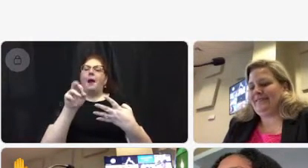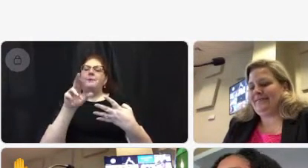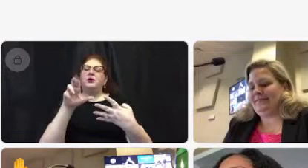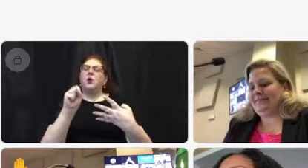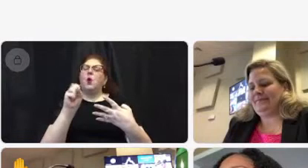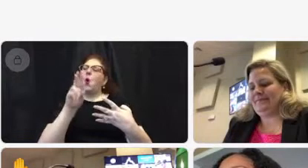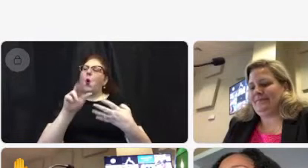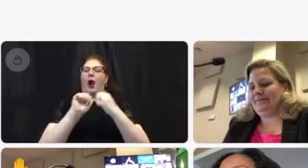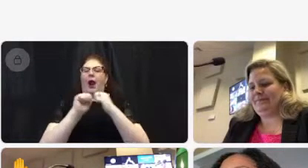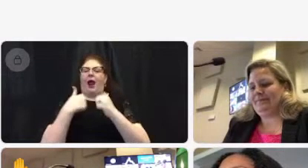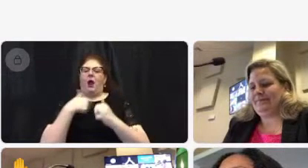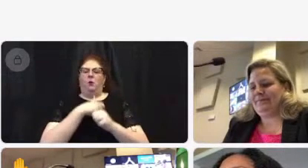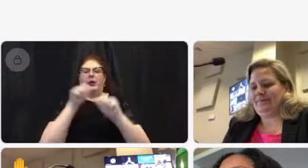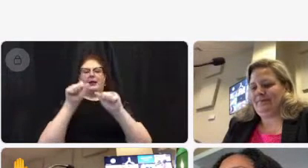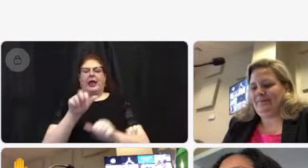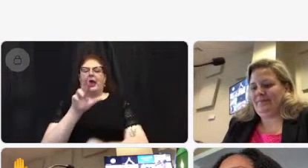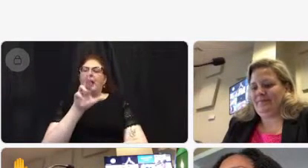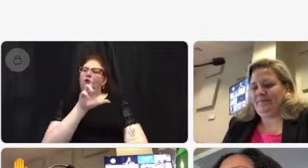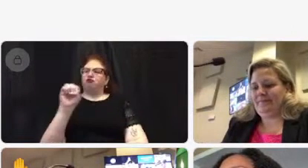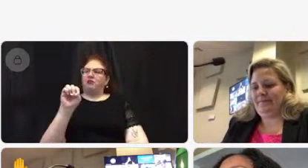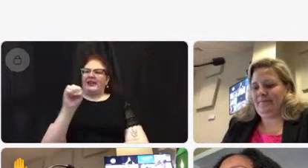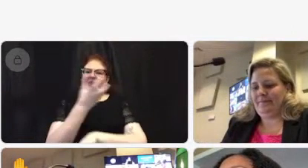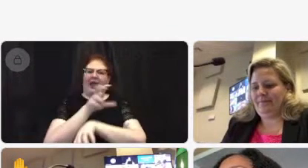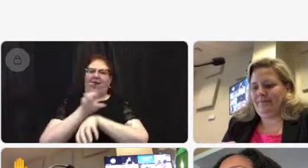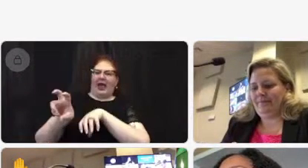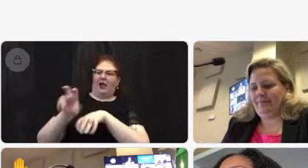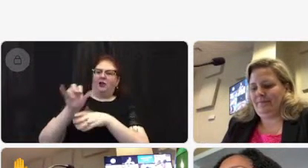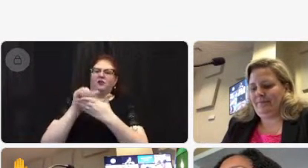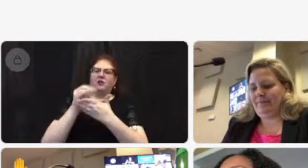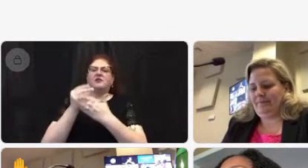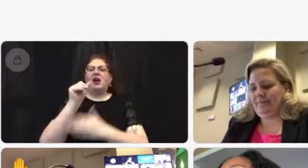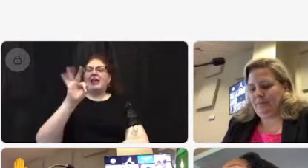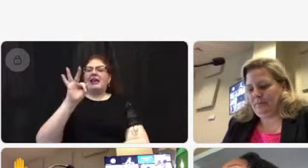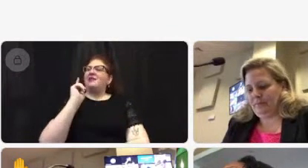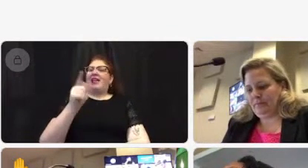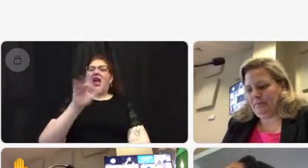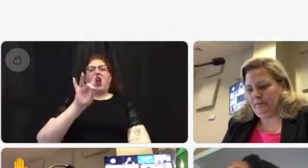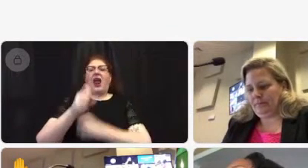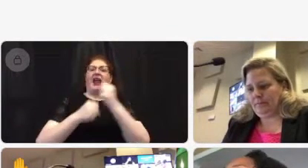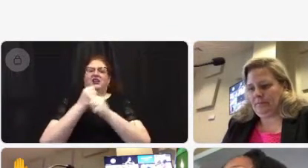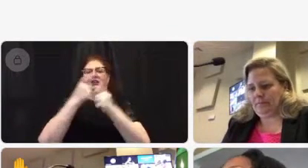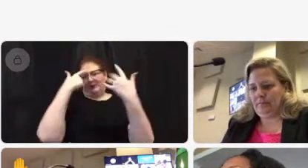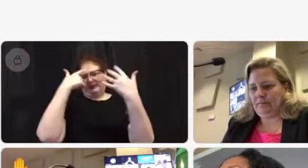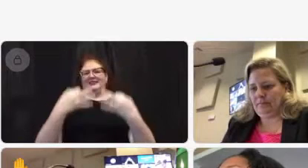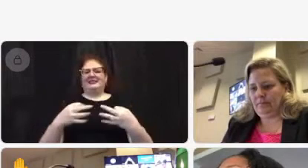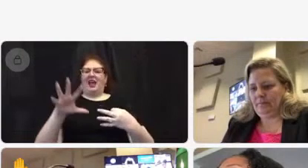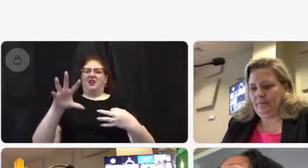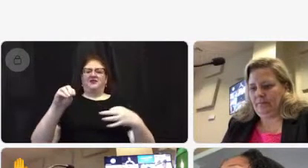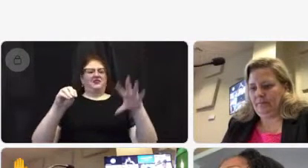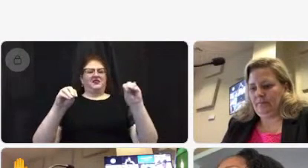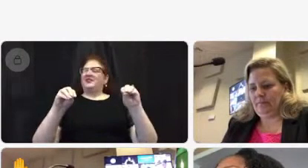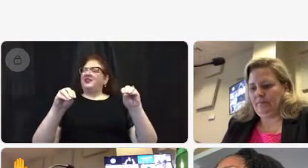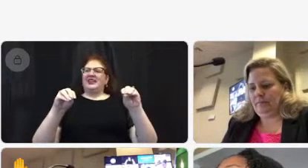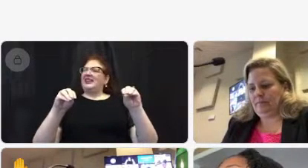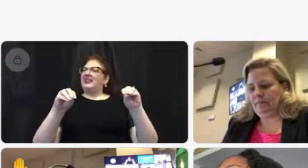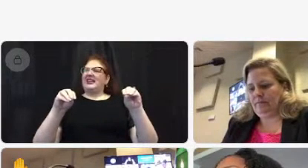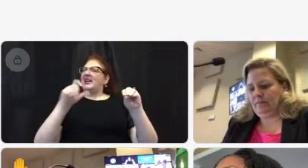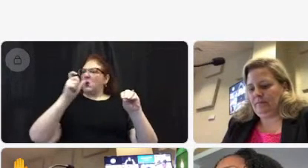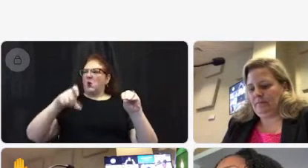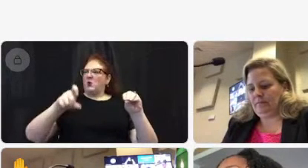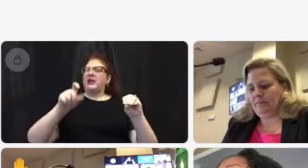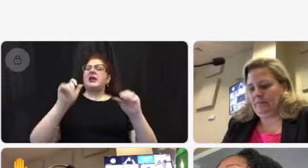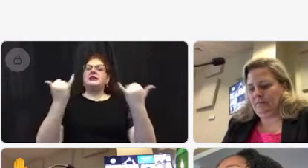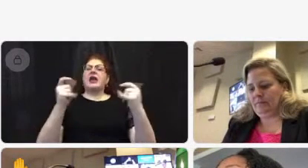funds. So if in 8 years we decide the 50-50 split is no longer necessary. It needs to be a 70-30